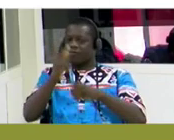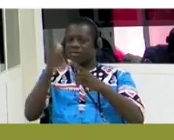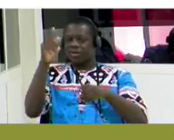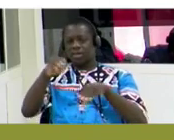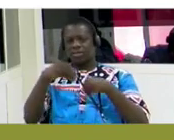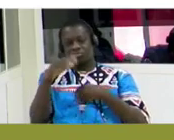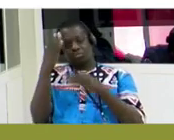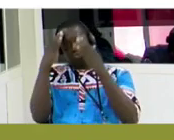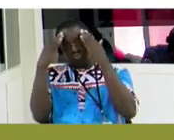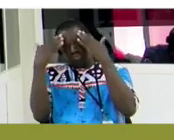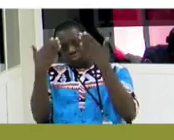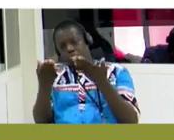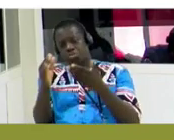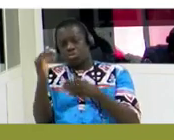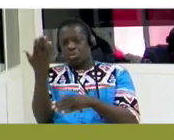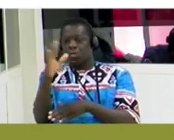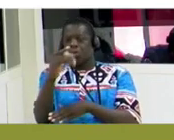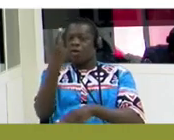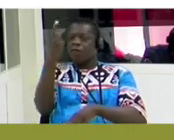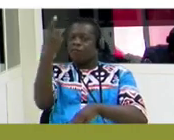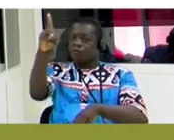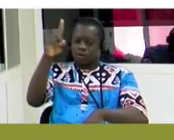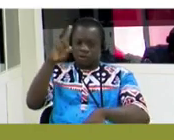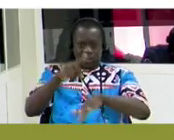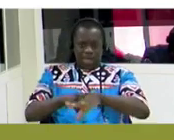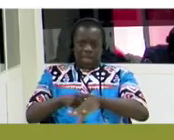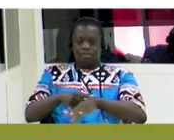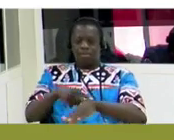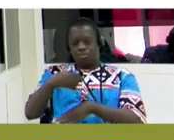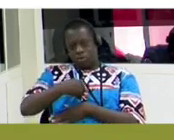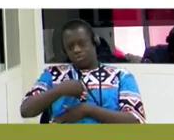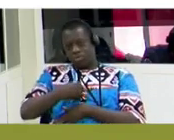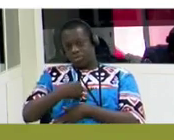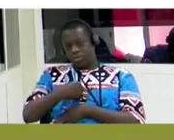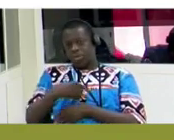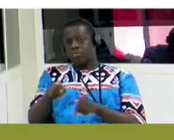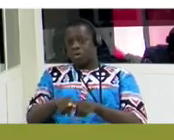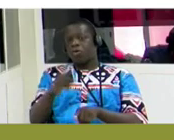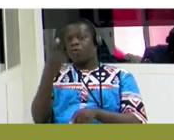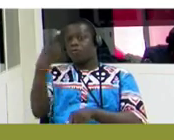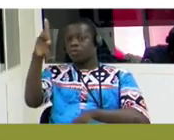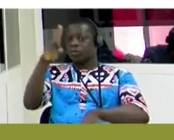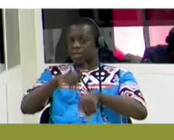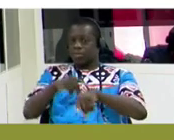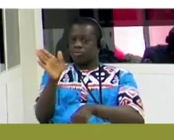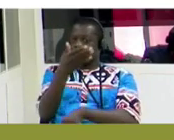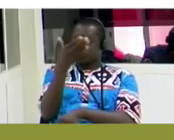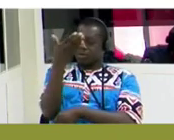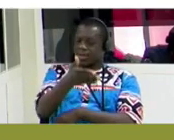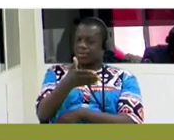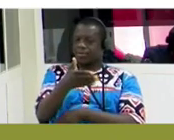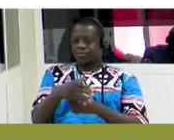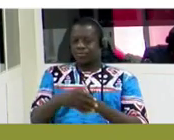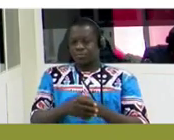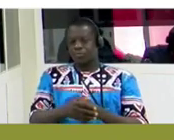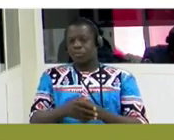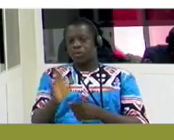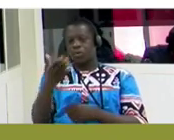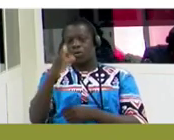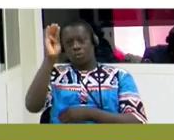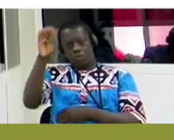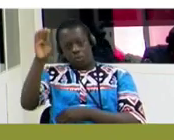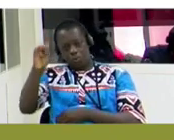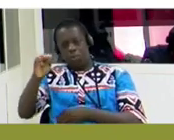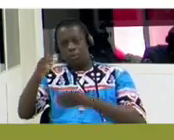or I don't know. But for me, that was my first time to go there. But he just went, called the prison